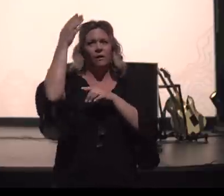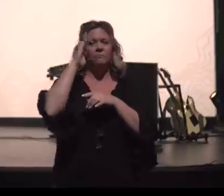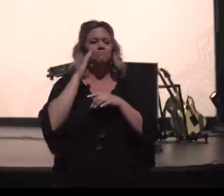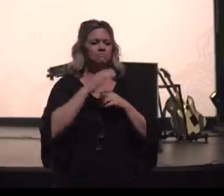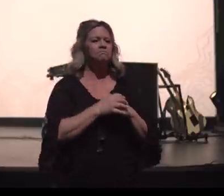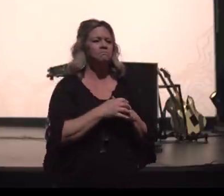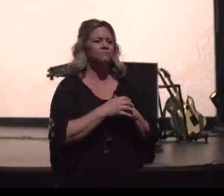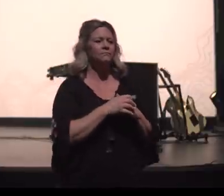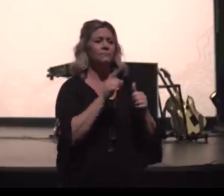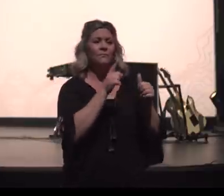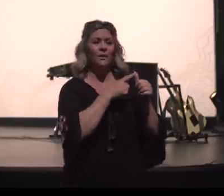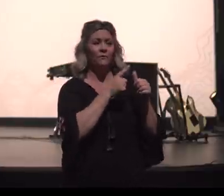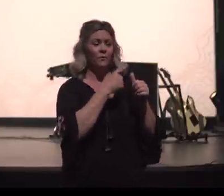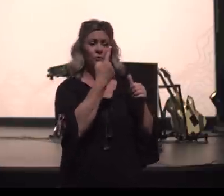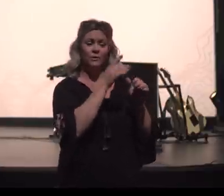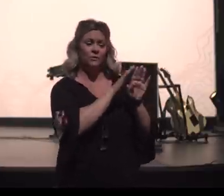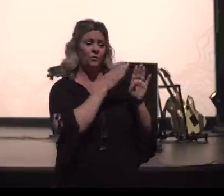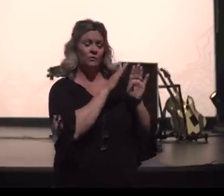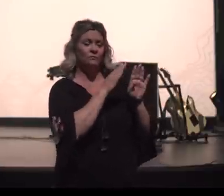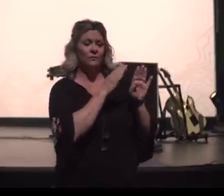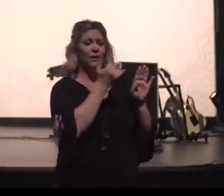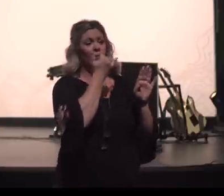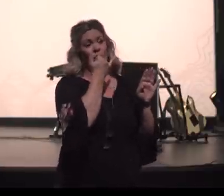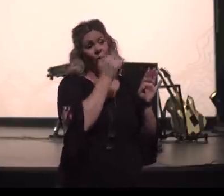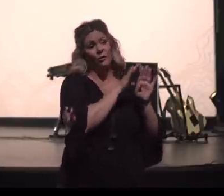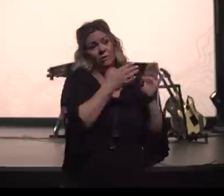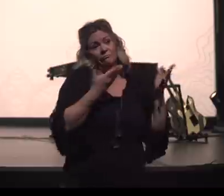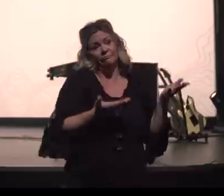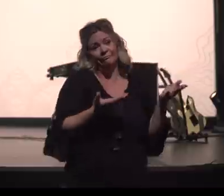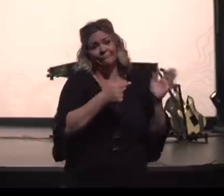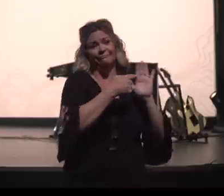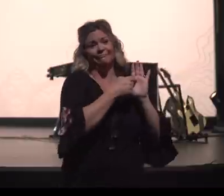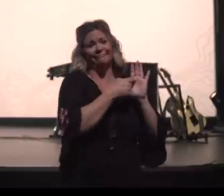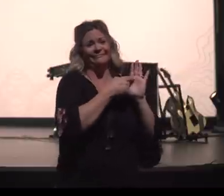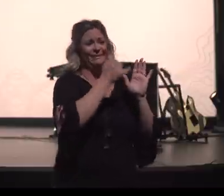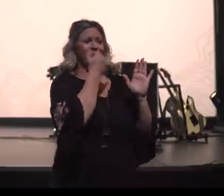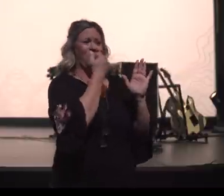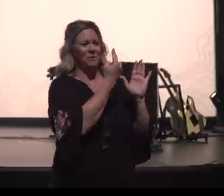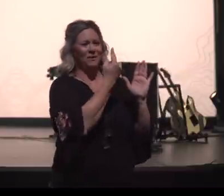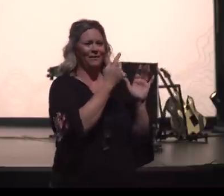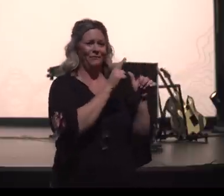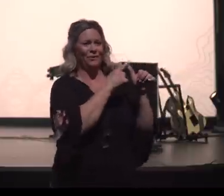first door. I know it's not creative, but it's just the first door. It's the wrong door.